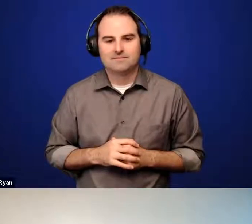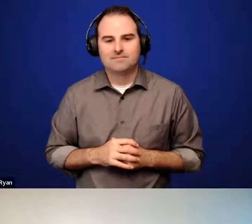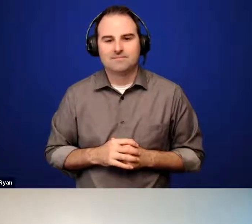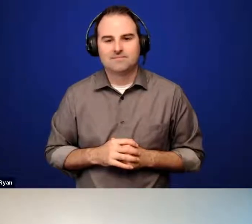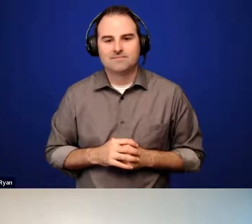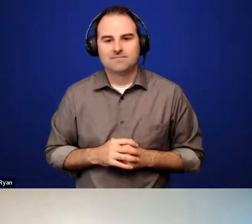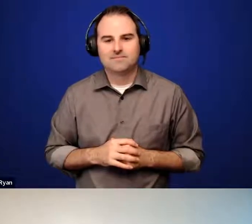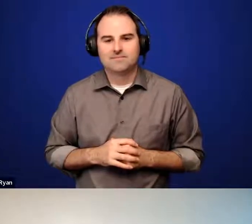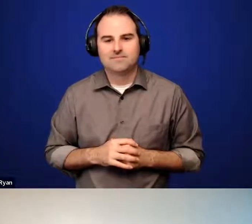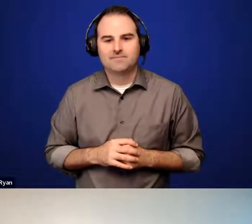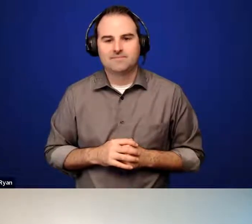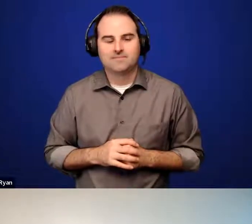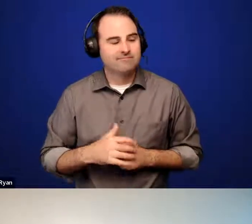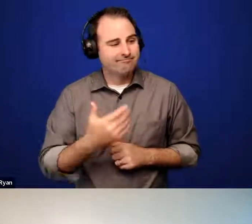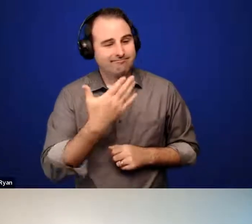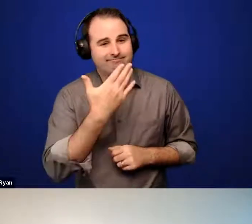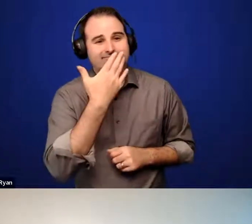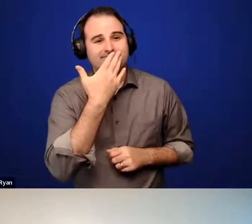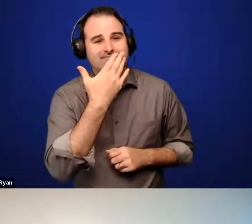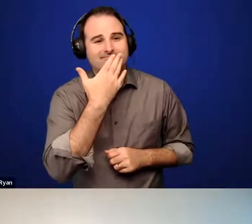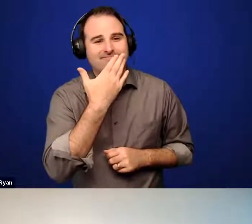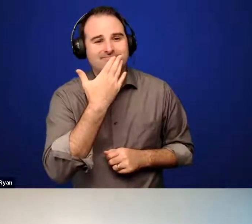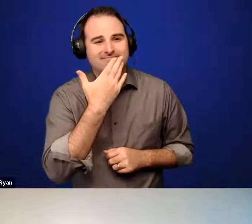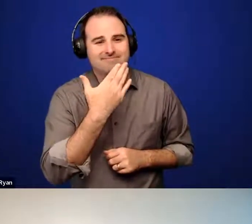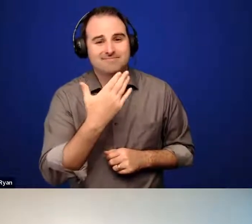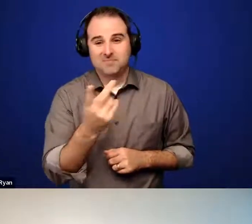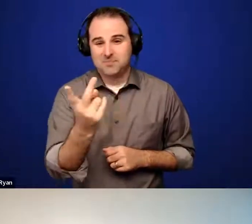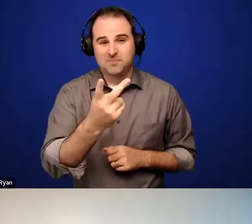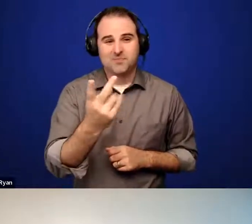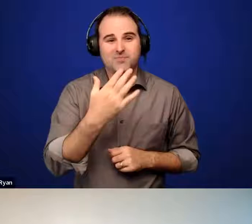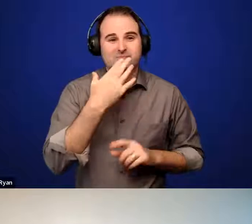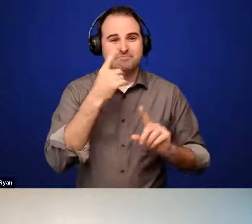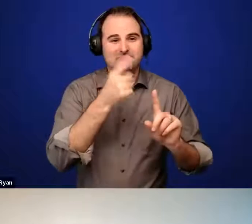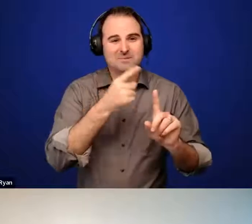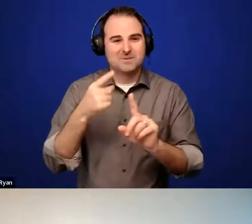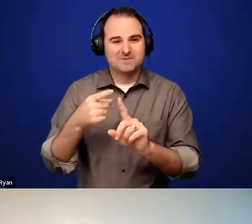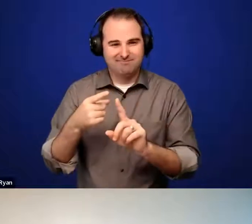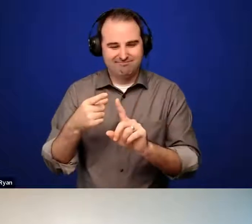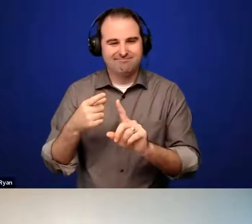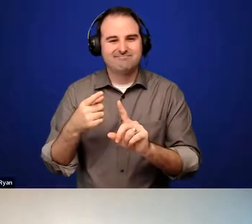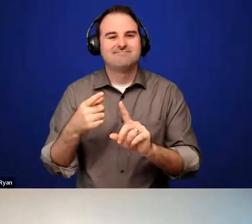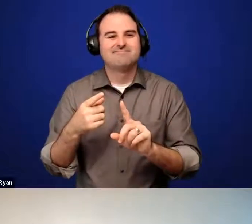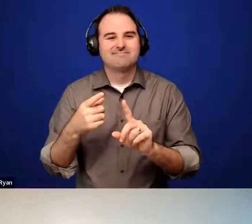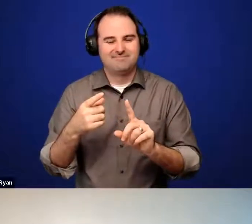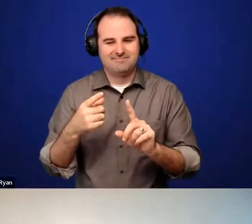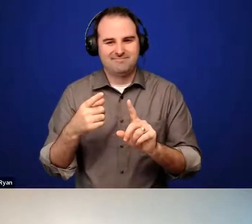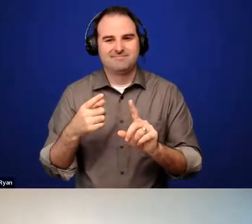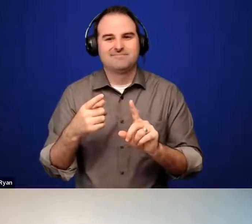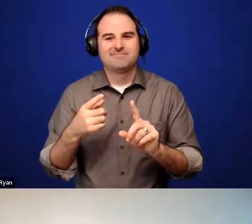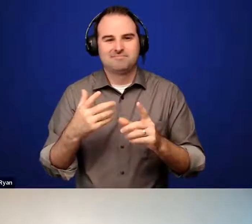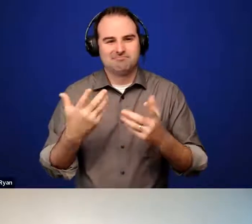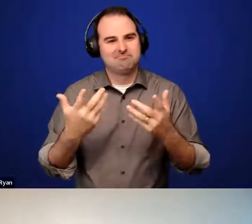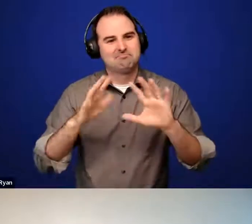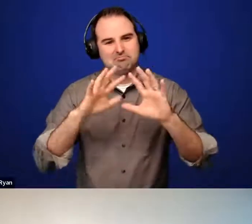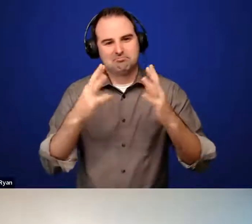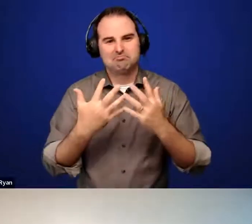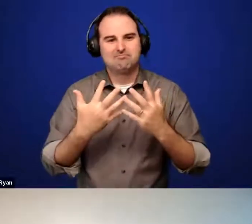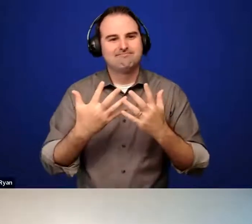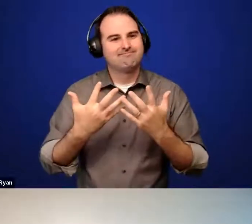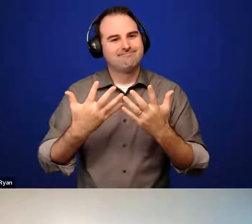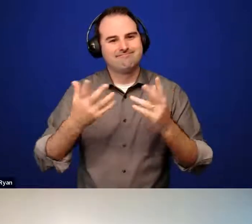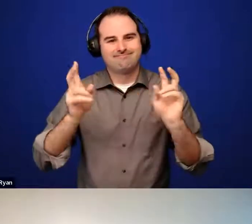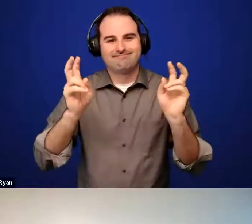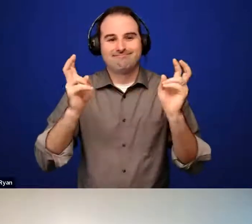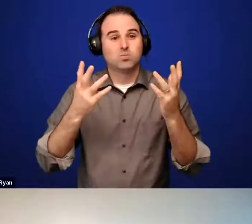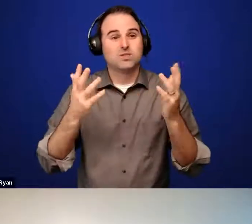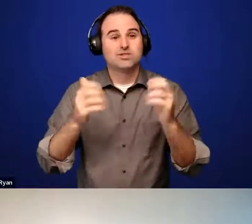Thank you for that. No, I think both of you brought up some really good points in terms of kind of what are the challenges, and some of the challenges